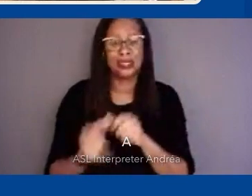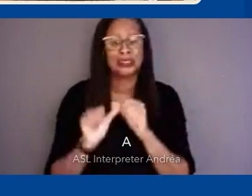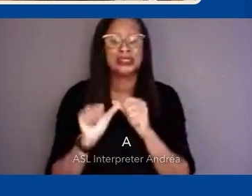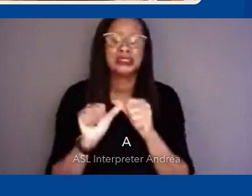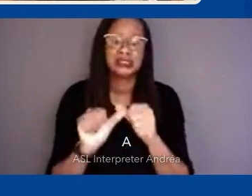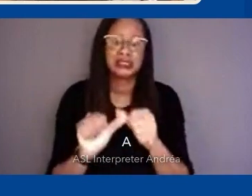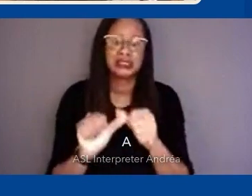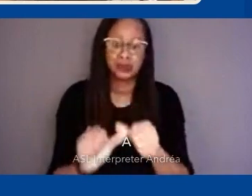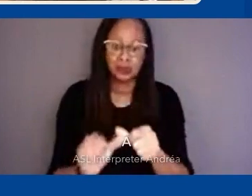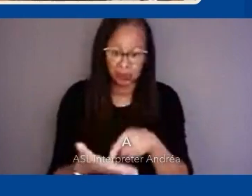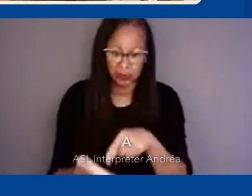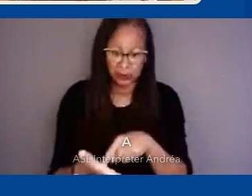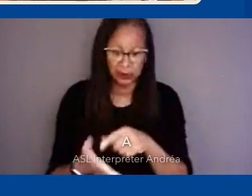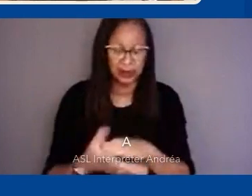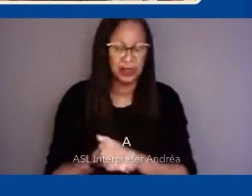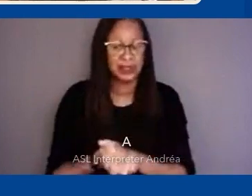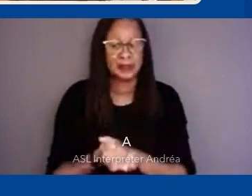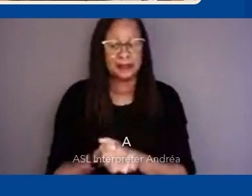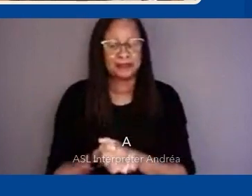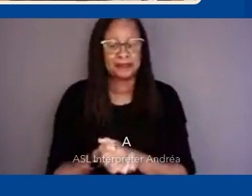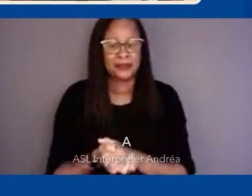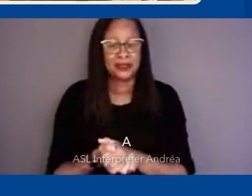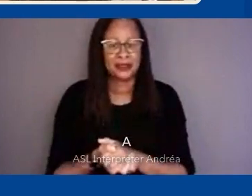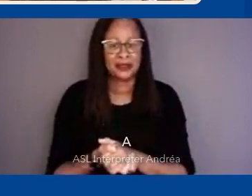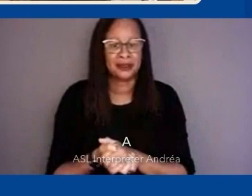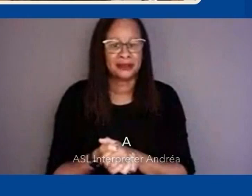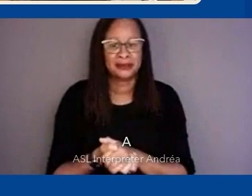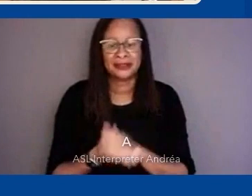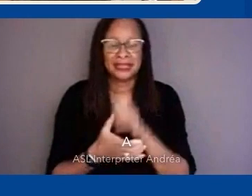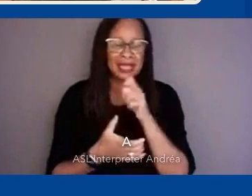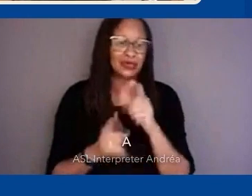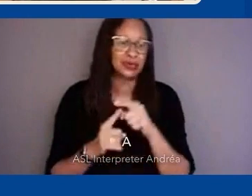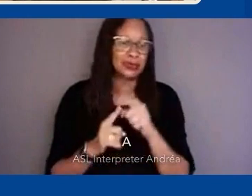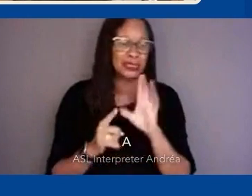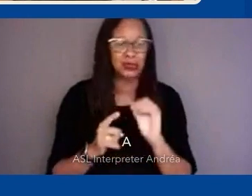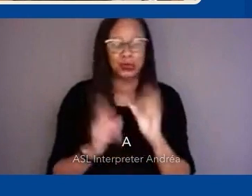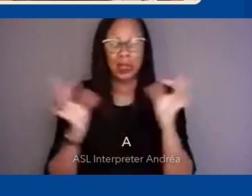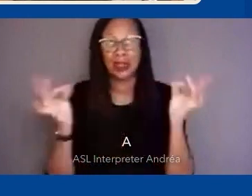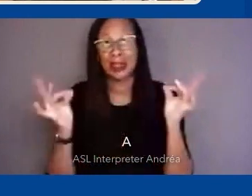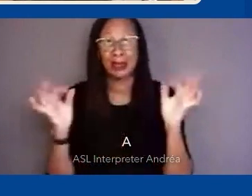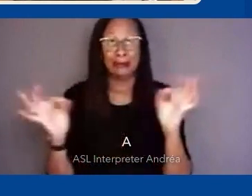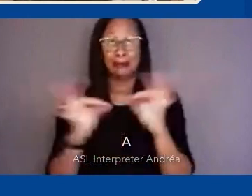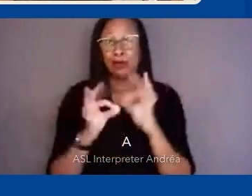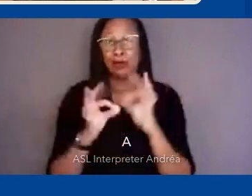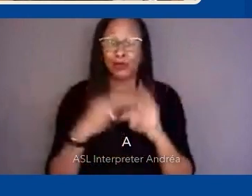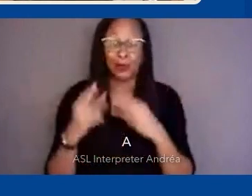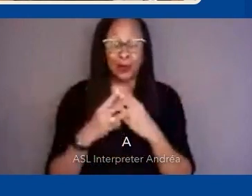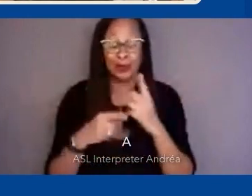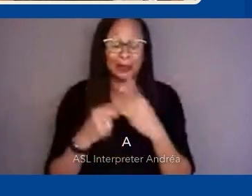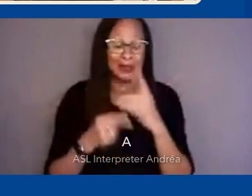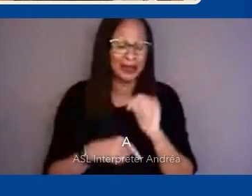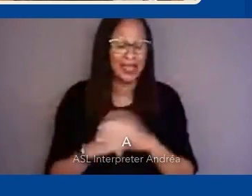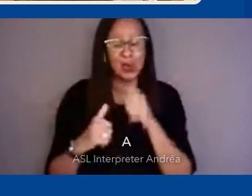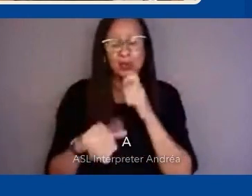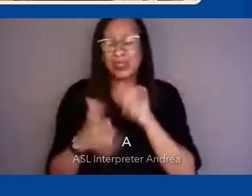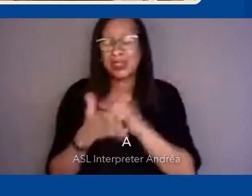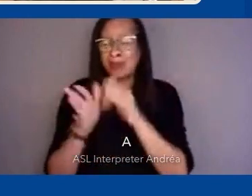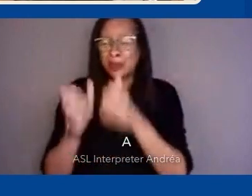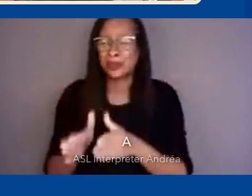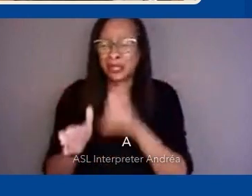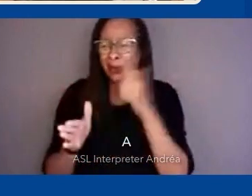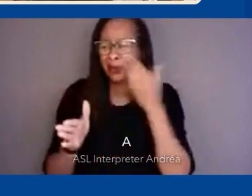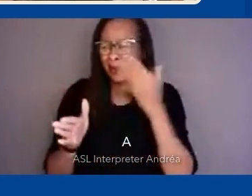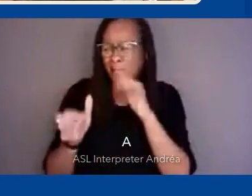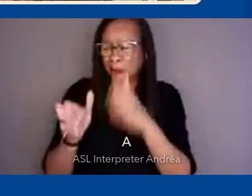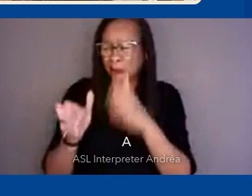like, not to be too like kumbaya, but it was like, it's like, oh, who is this person? I don't know this person. It's like, okay, you